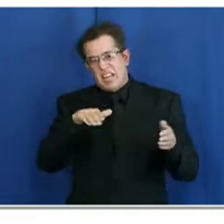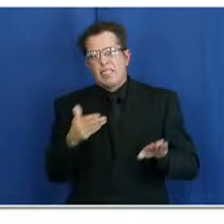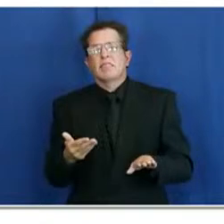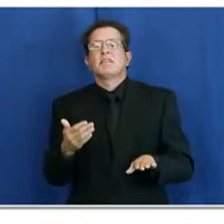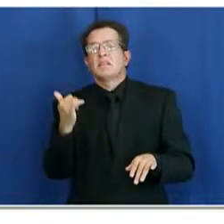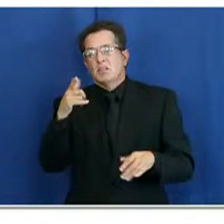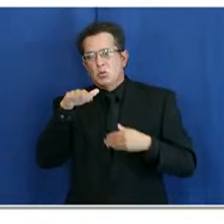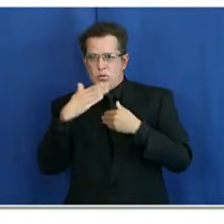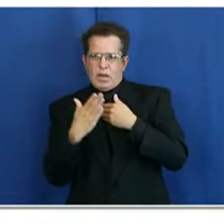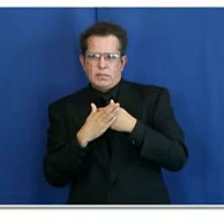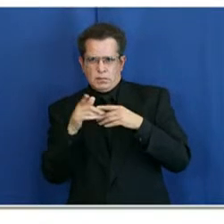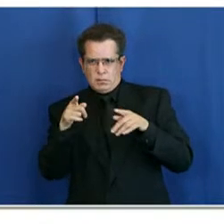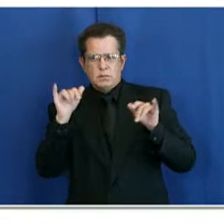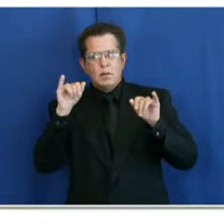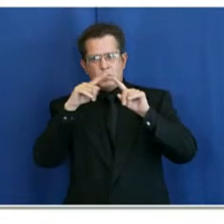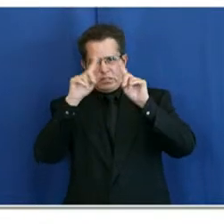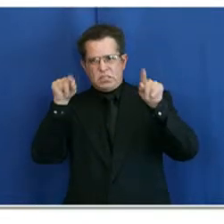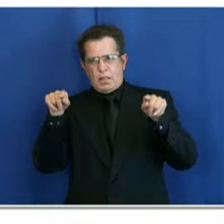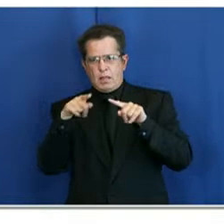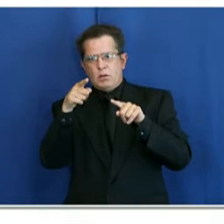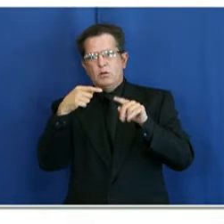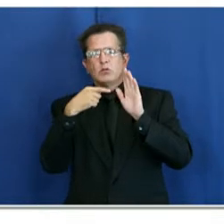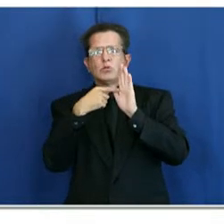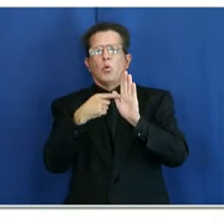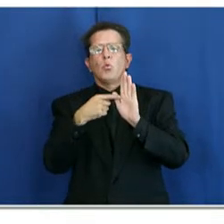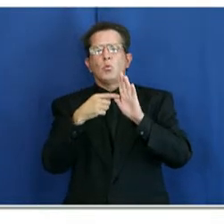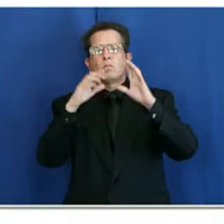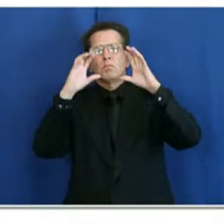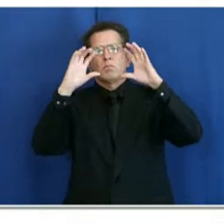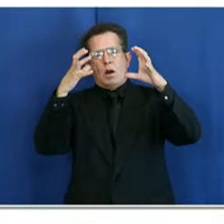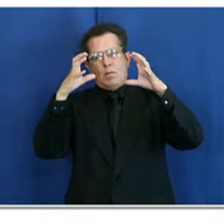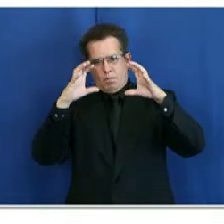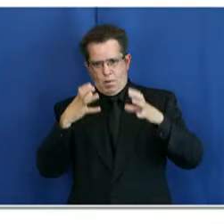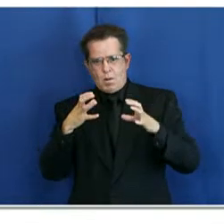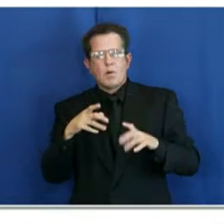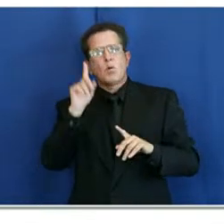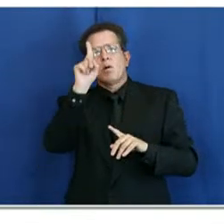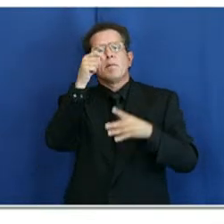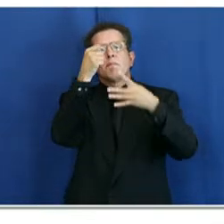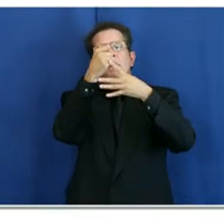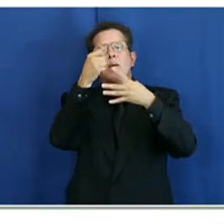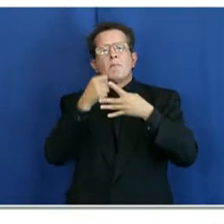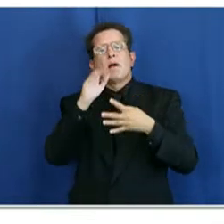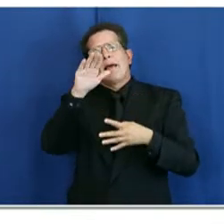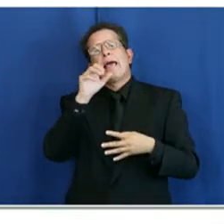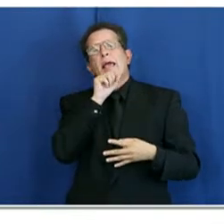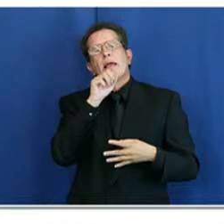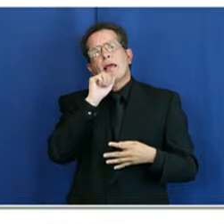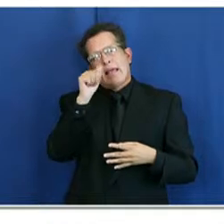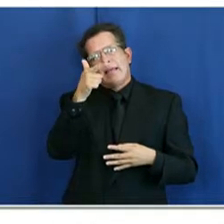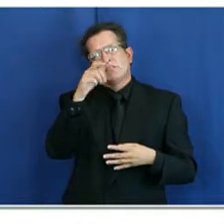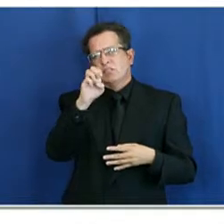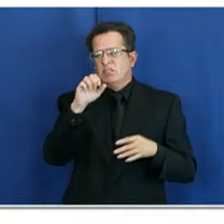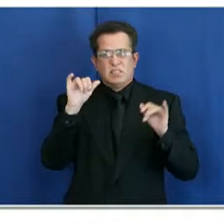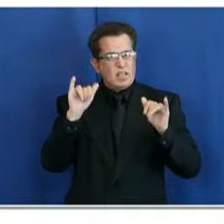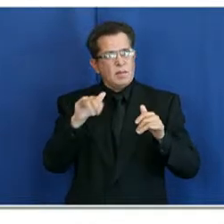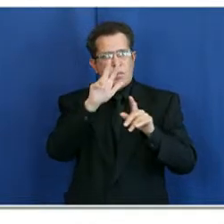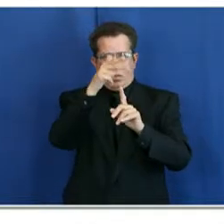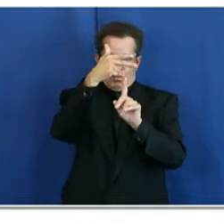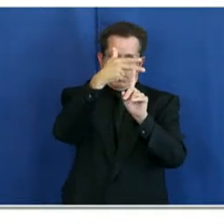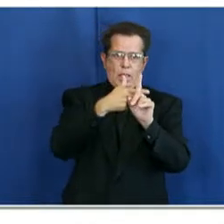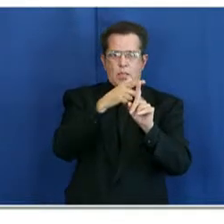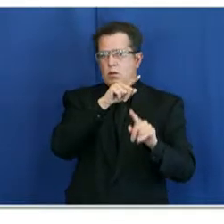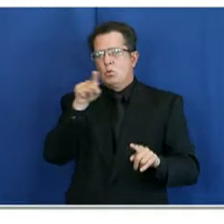slide, this is the demographics for all of the cases. The age range remains unchanged, 3 months